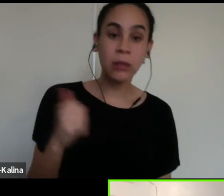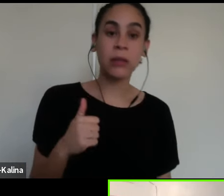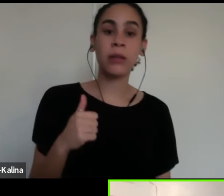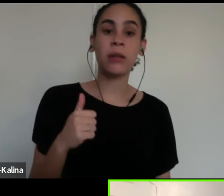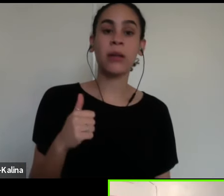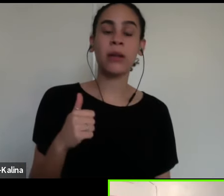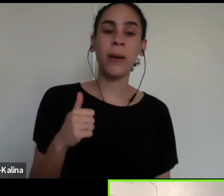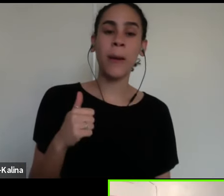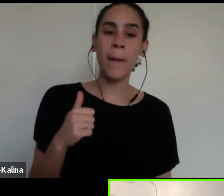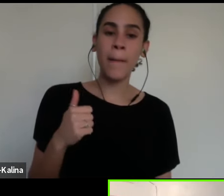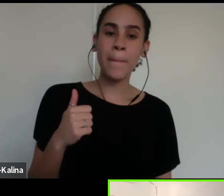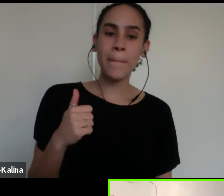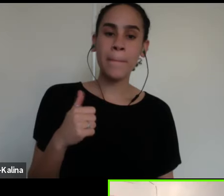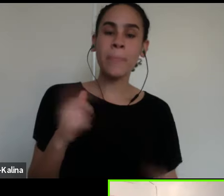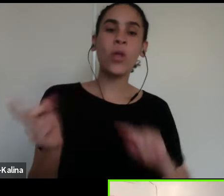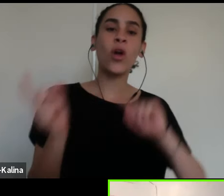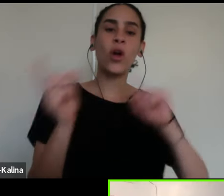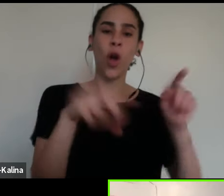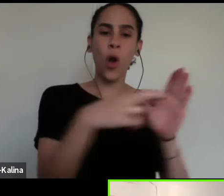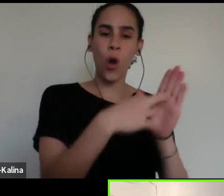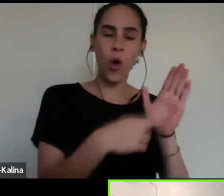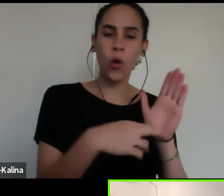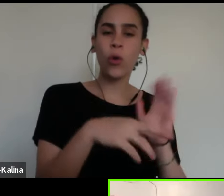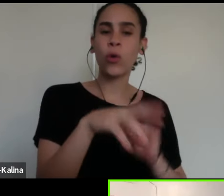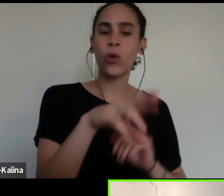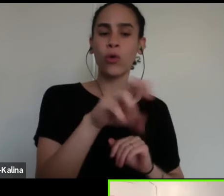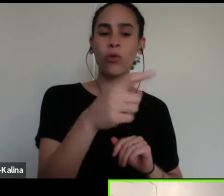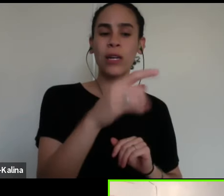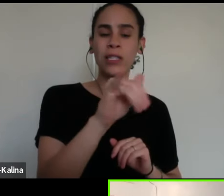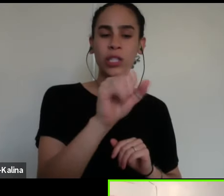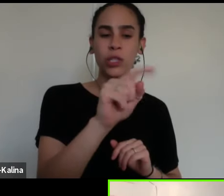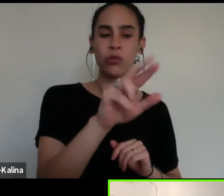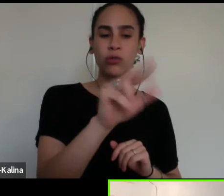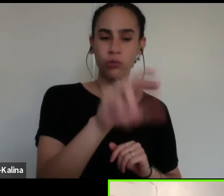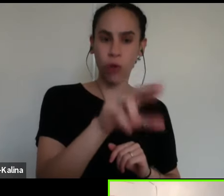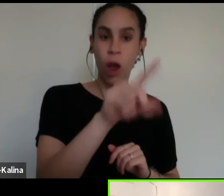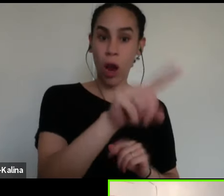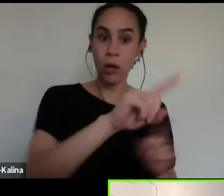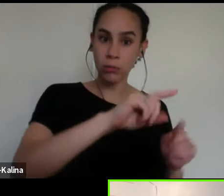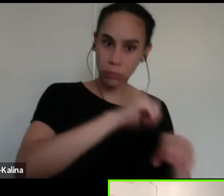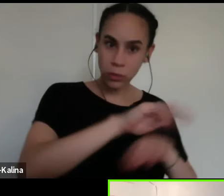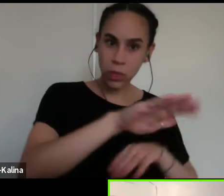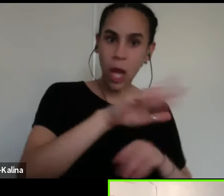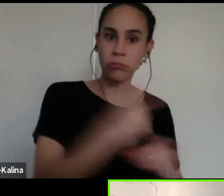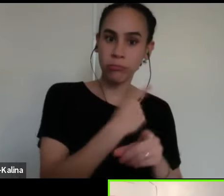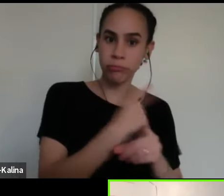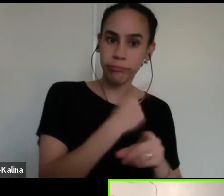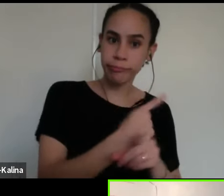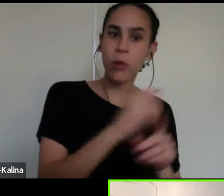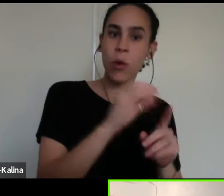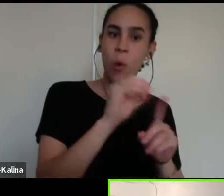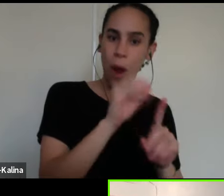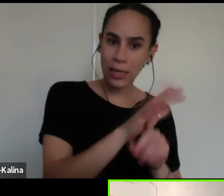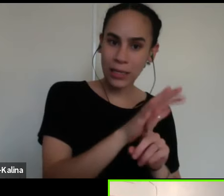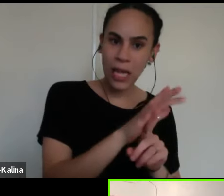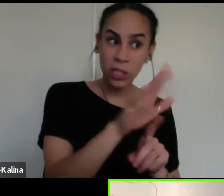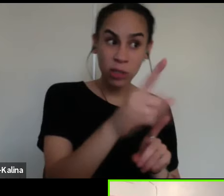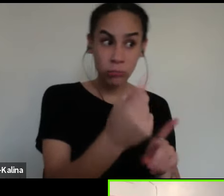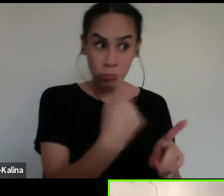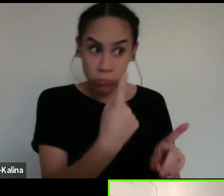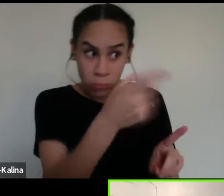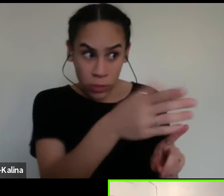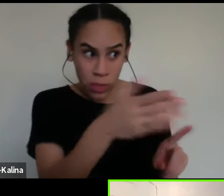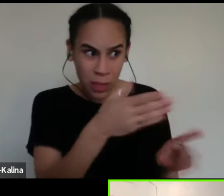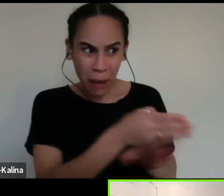Went to the registrar who was going to send me to the correct orientation. And she asked me what my major was. And I said, I have no idea what a